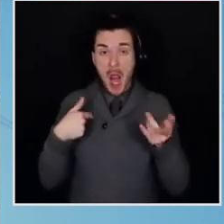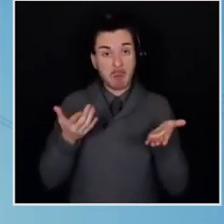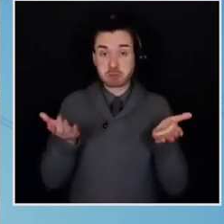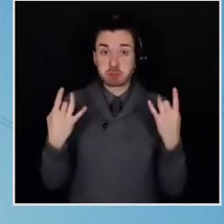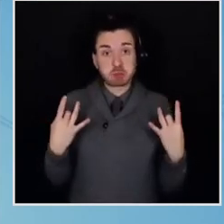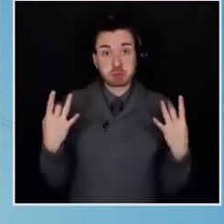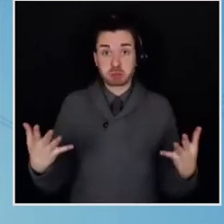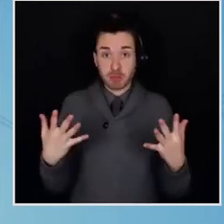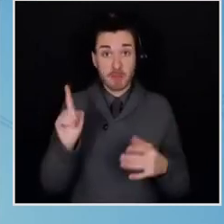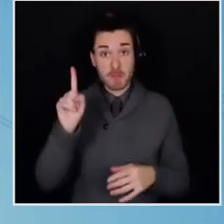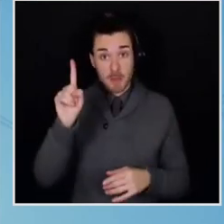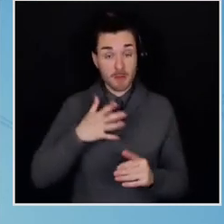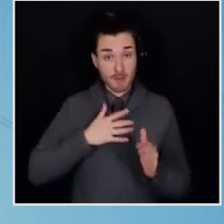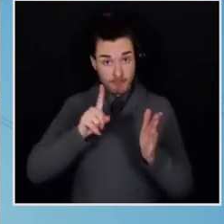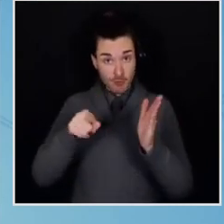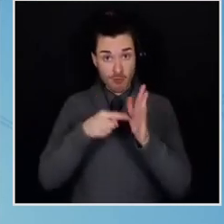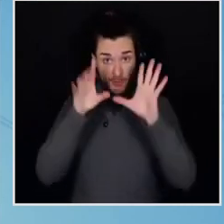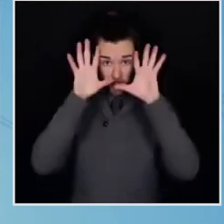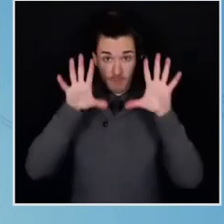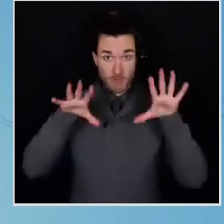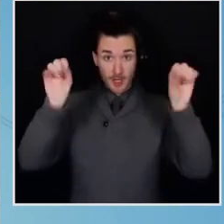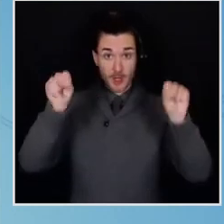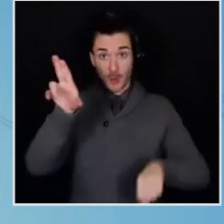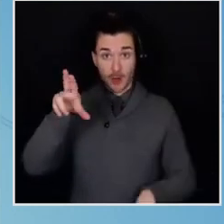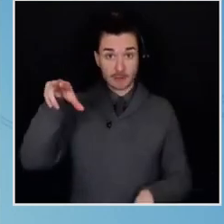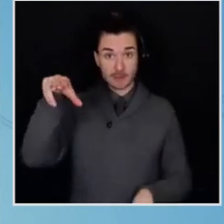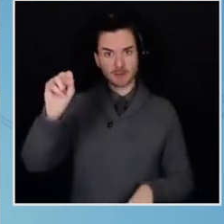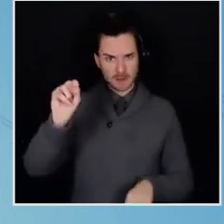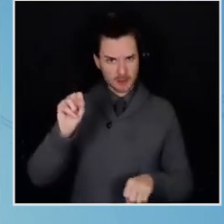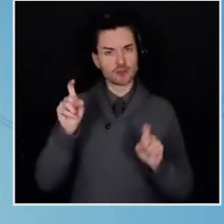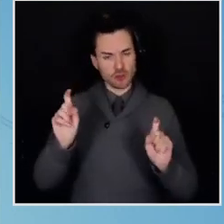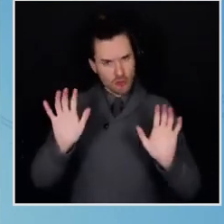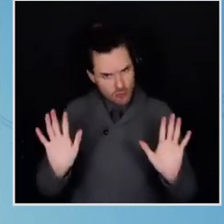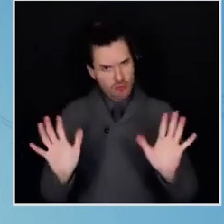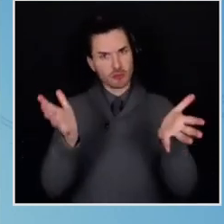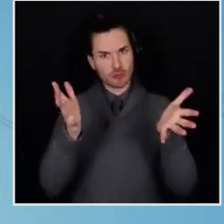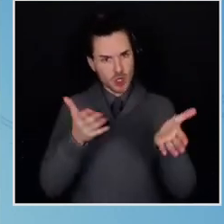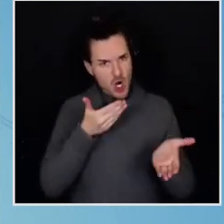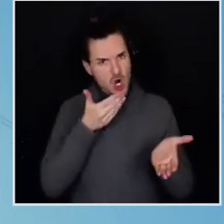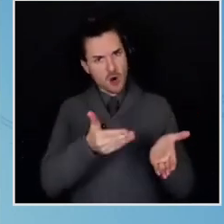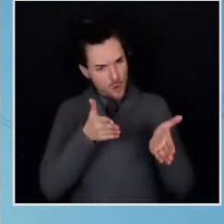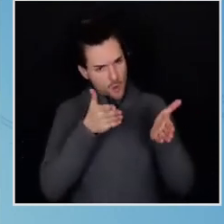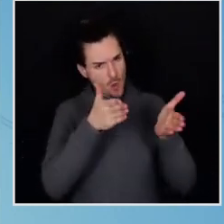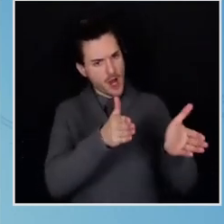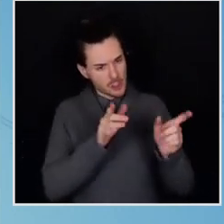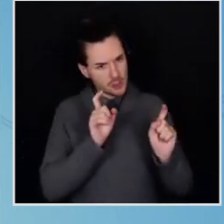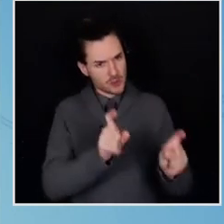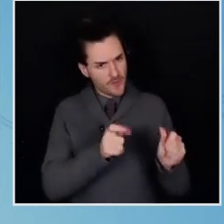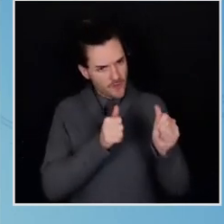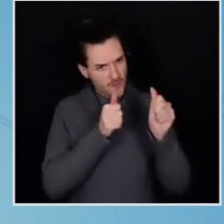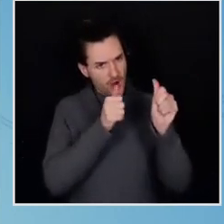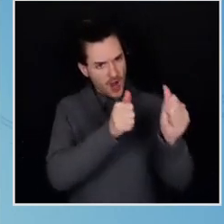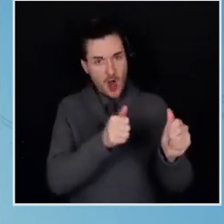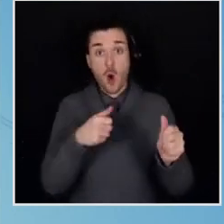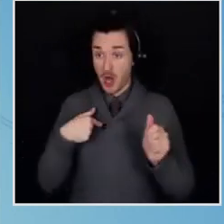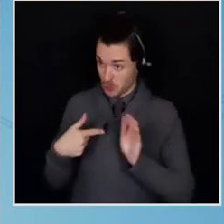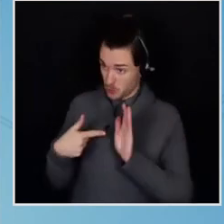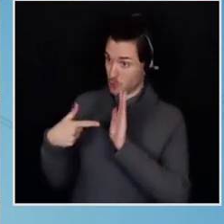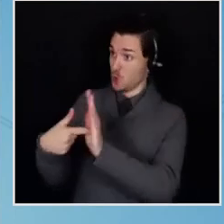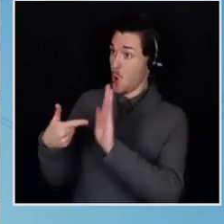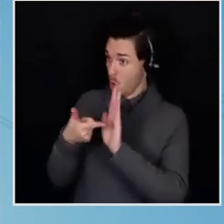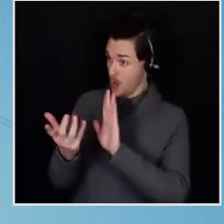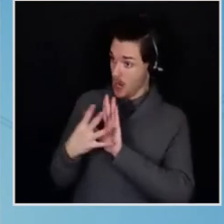mandatory nationwide. I'll do everything in my power as the President of the United States to encourage people to do the right thing, and when they do